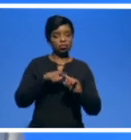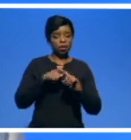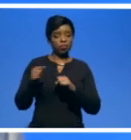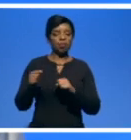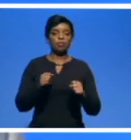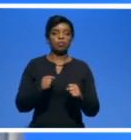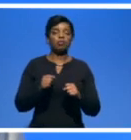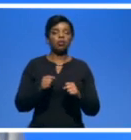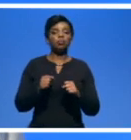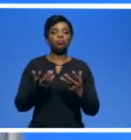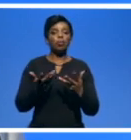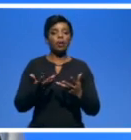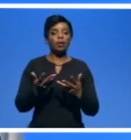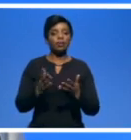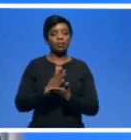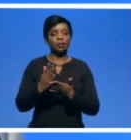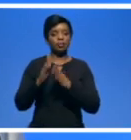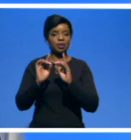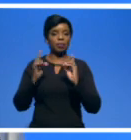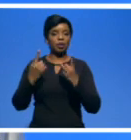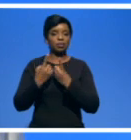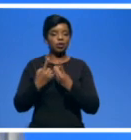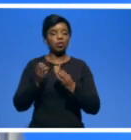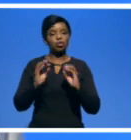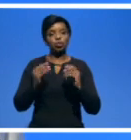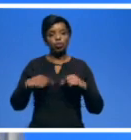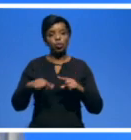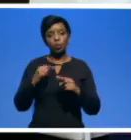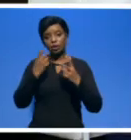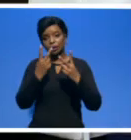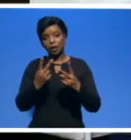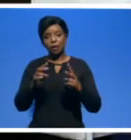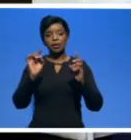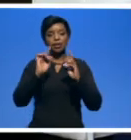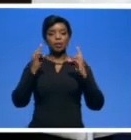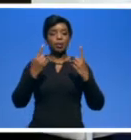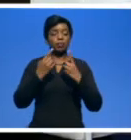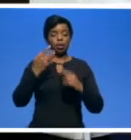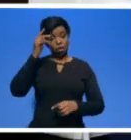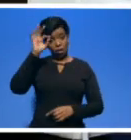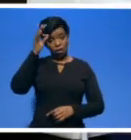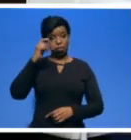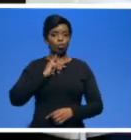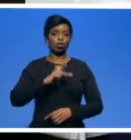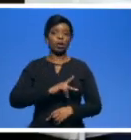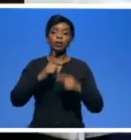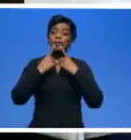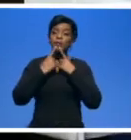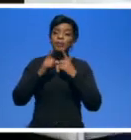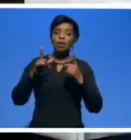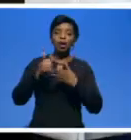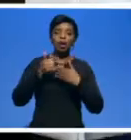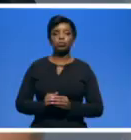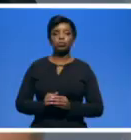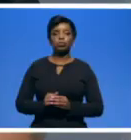departments. So we can see, Hore, there the pronouncement of the president did not really have much impact on the change in expenditure. Okay. All right,